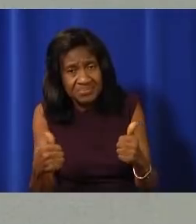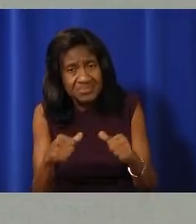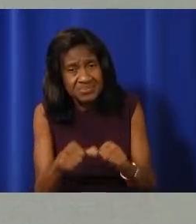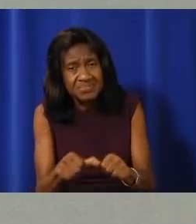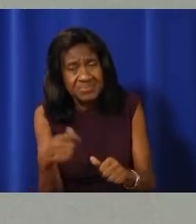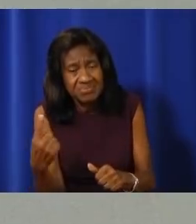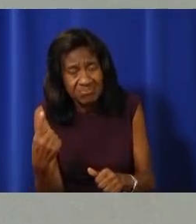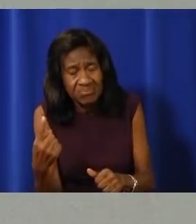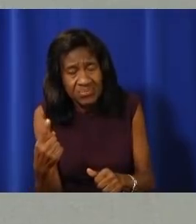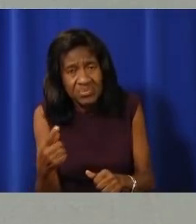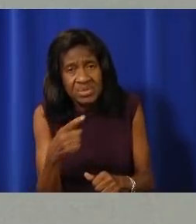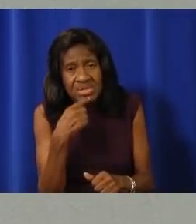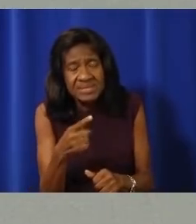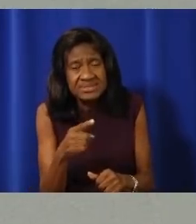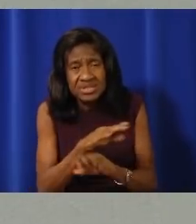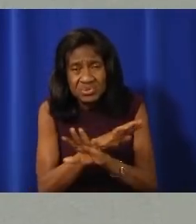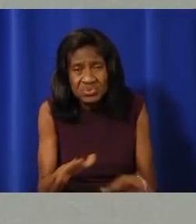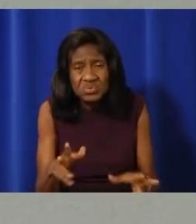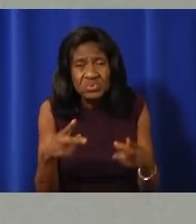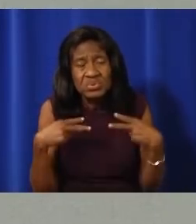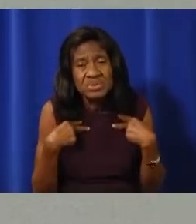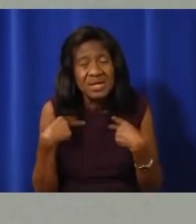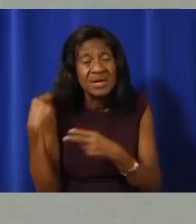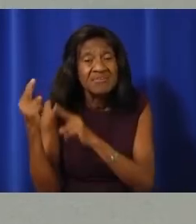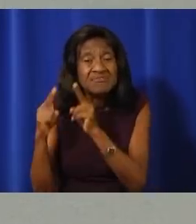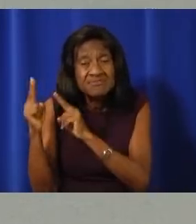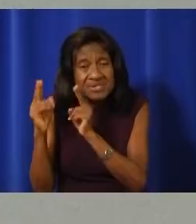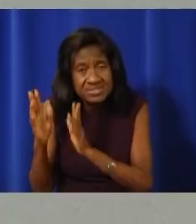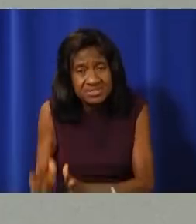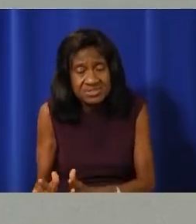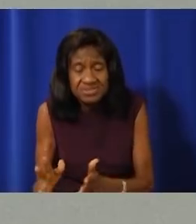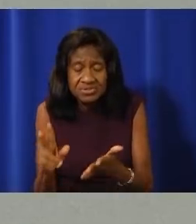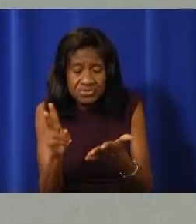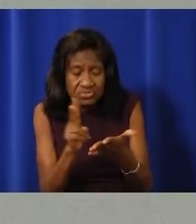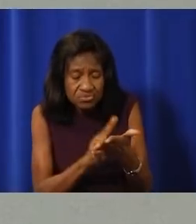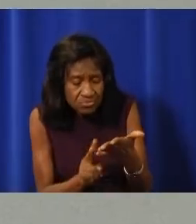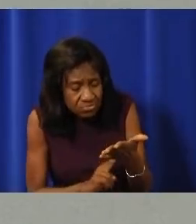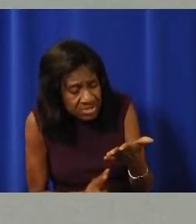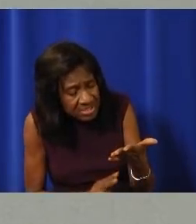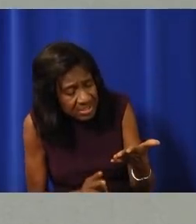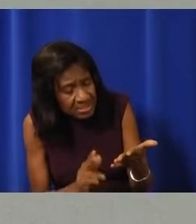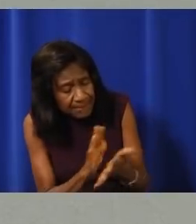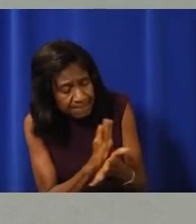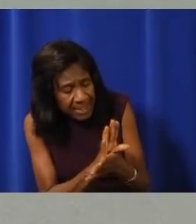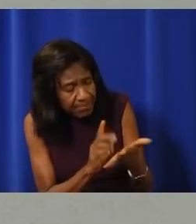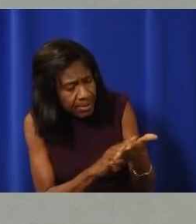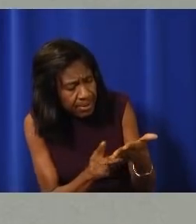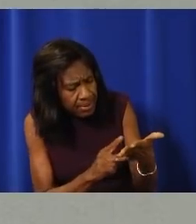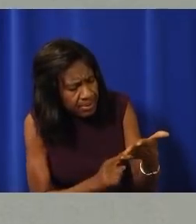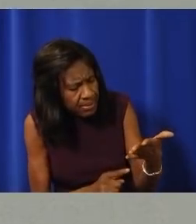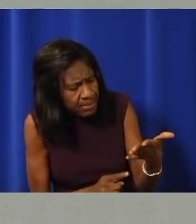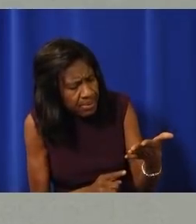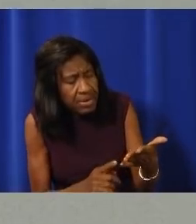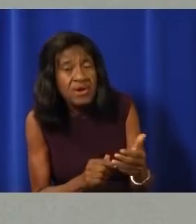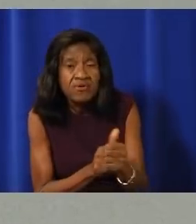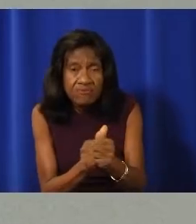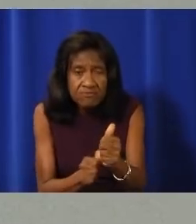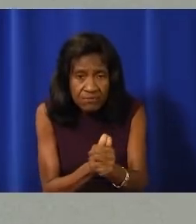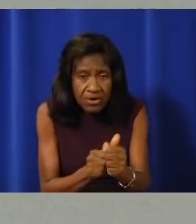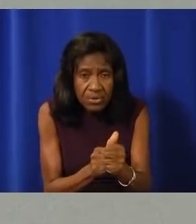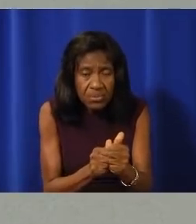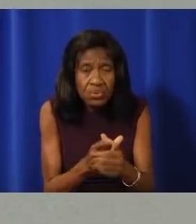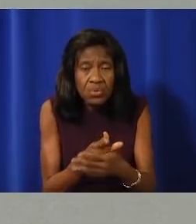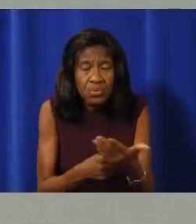in a COVID-safe, contactless way. Read the instructions you are given before your quarantine starts and follow them very